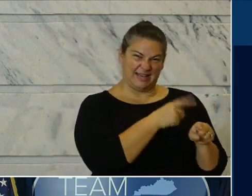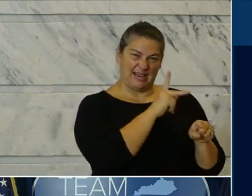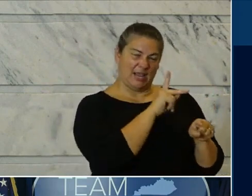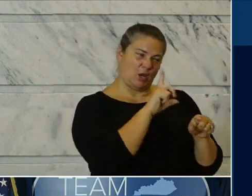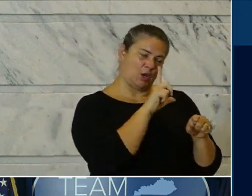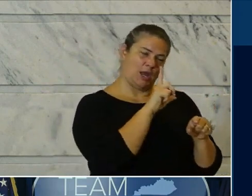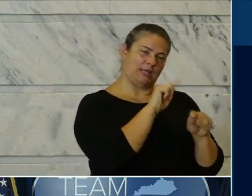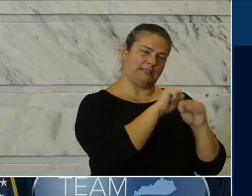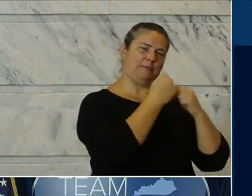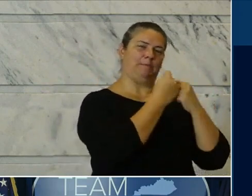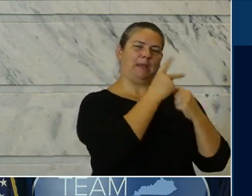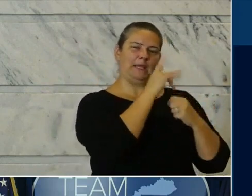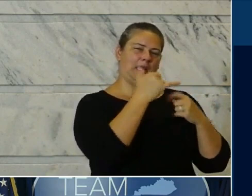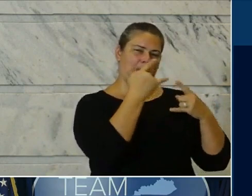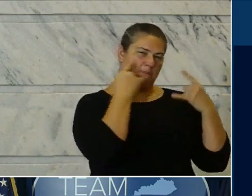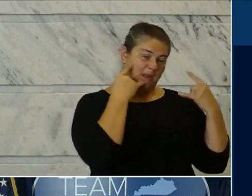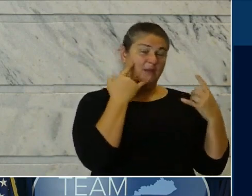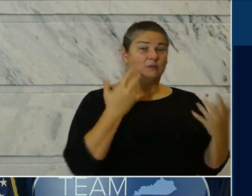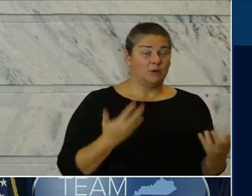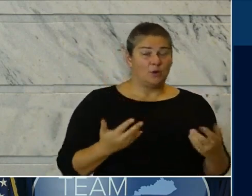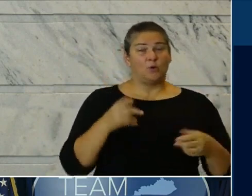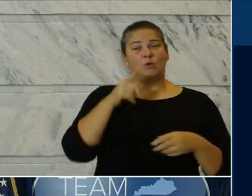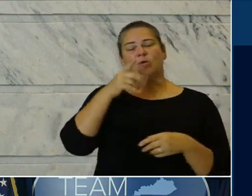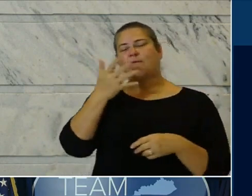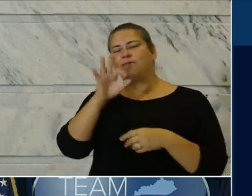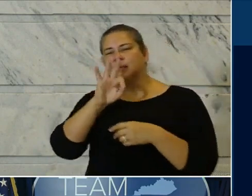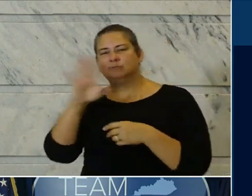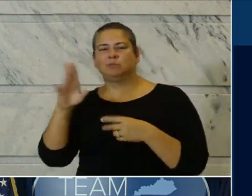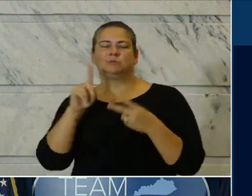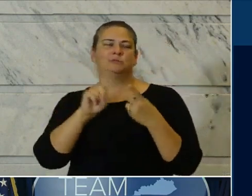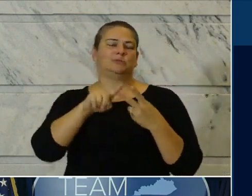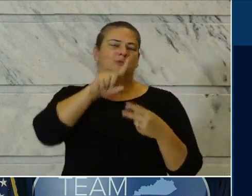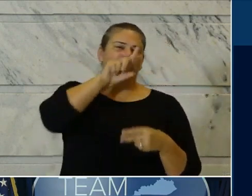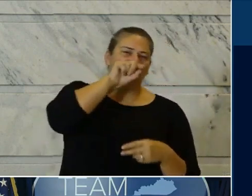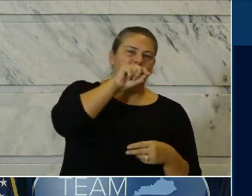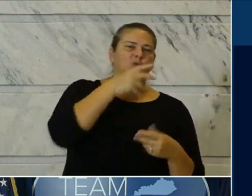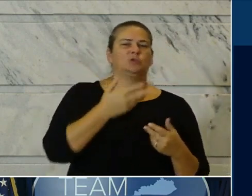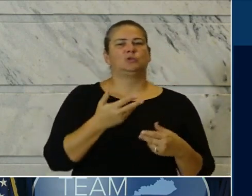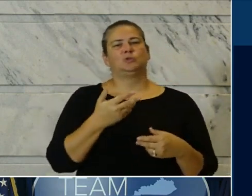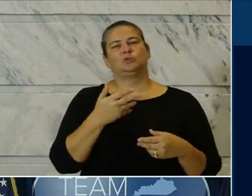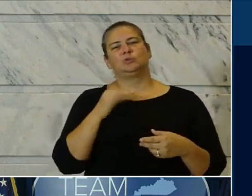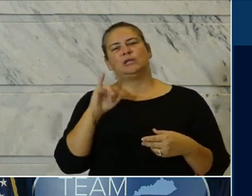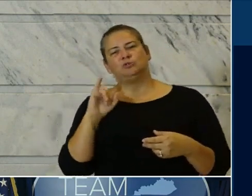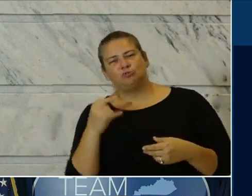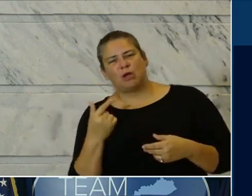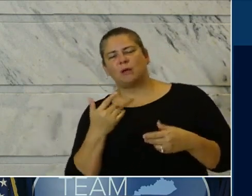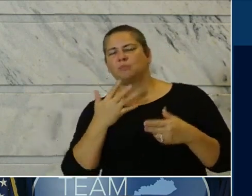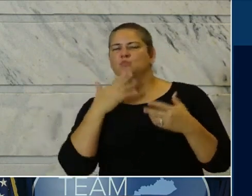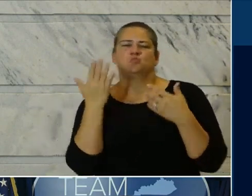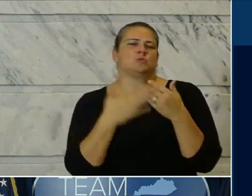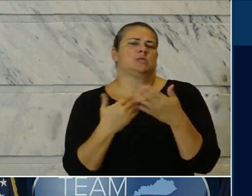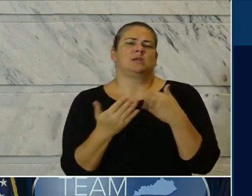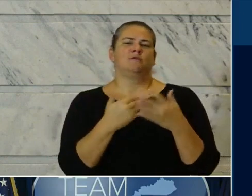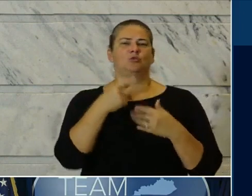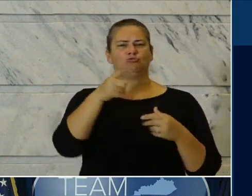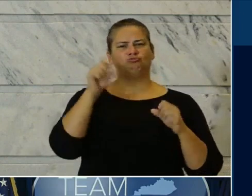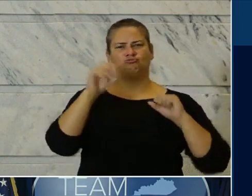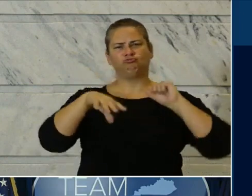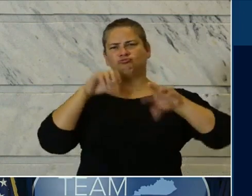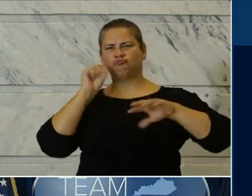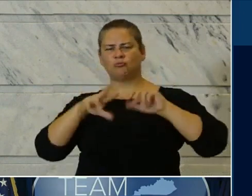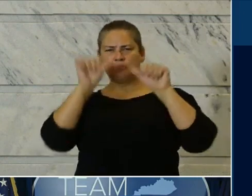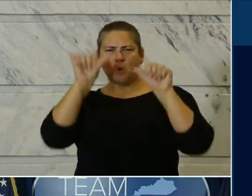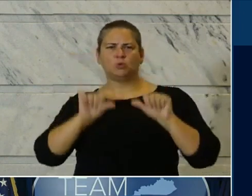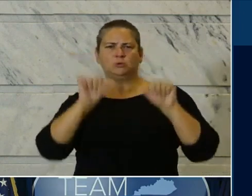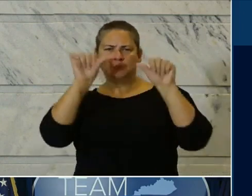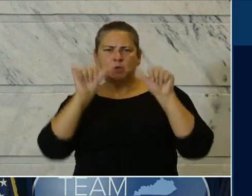it's Facebook or Twitter or any of the other parts of social media, Instagram, get out those positive messages.